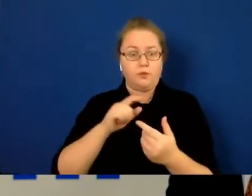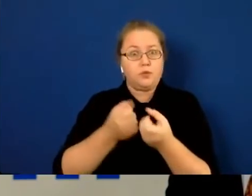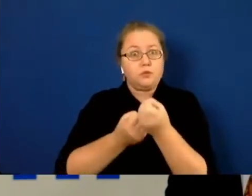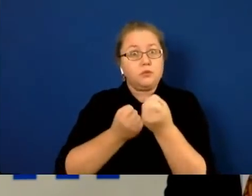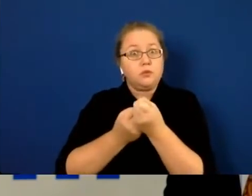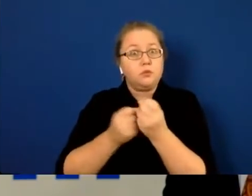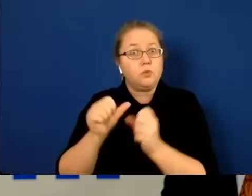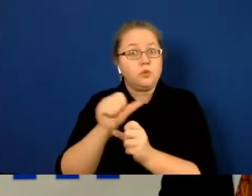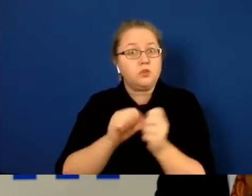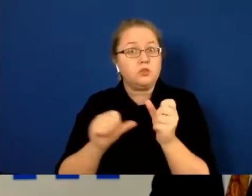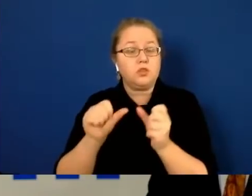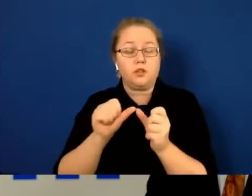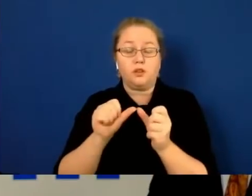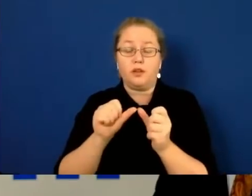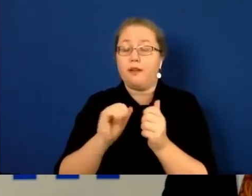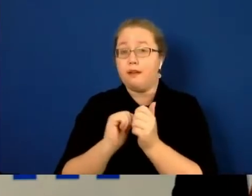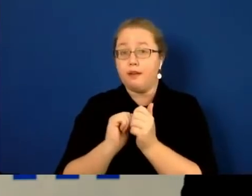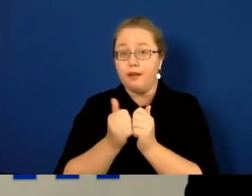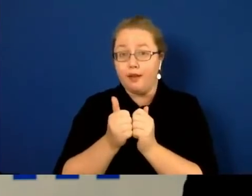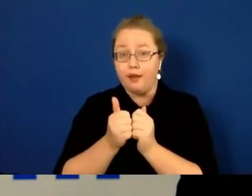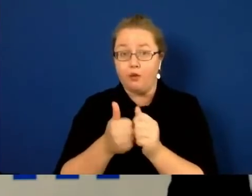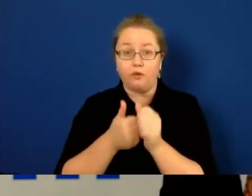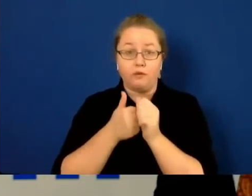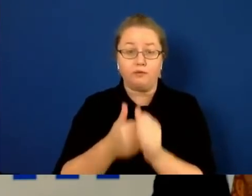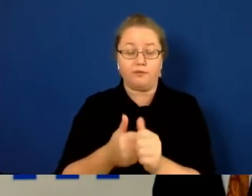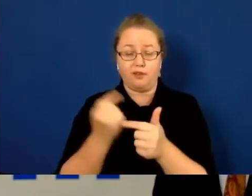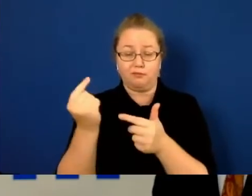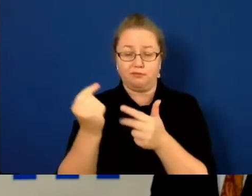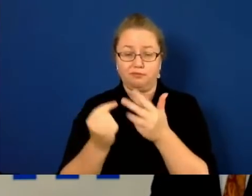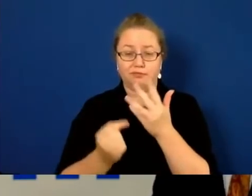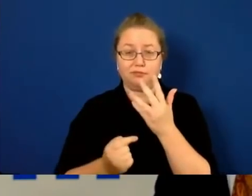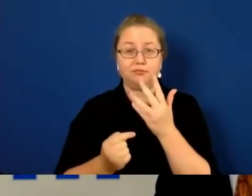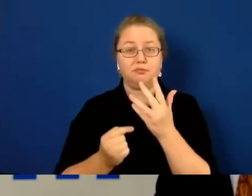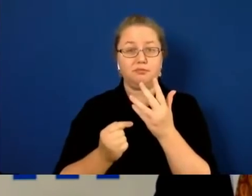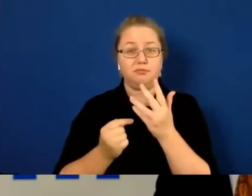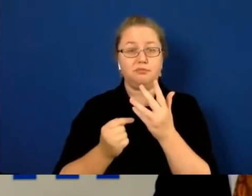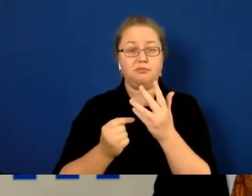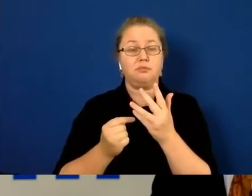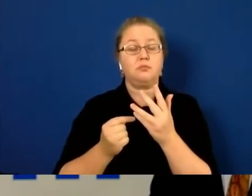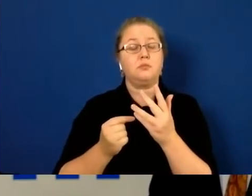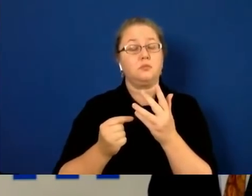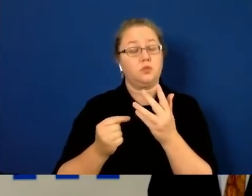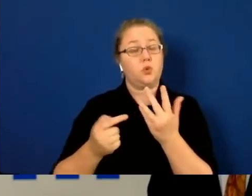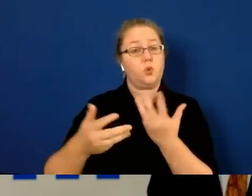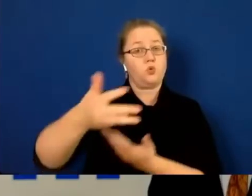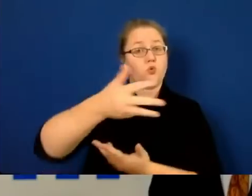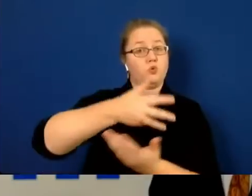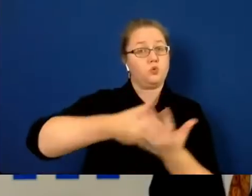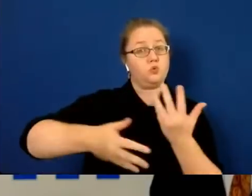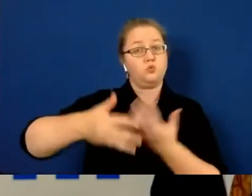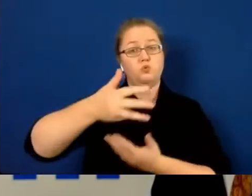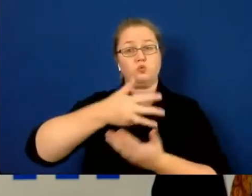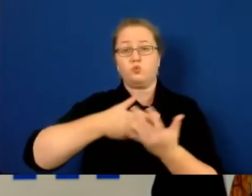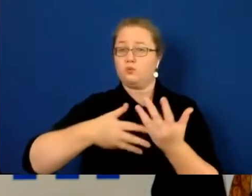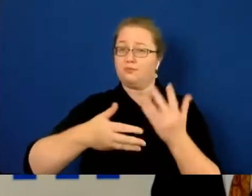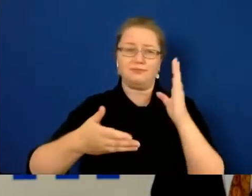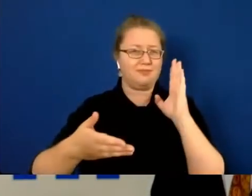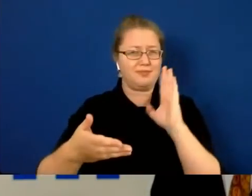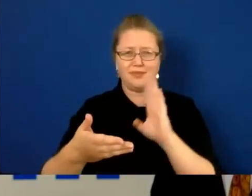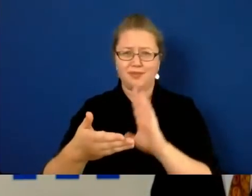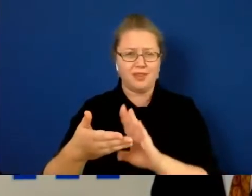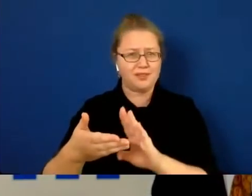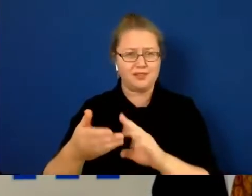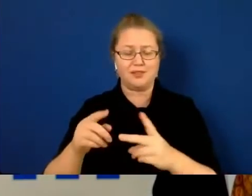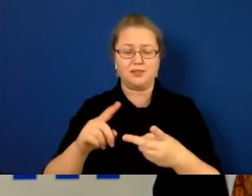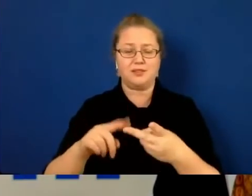the concern about the virus getting into a long-term care home, whether you're somebody who's working in one of our food processing plants or